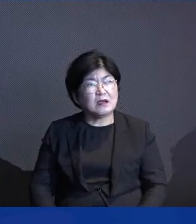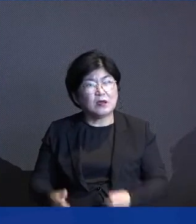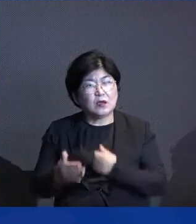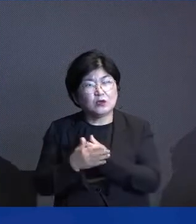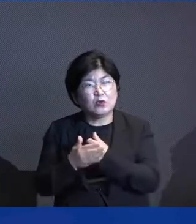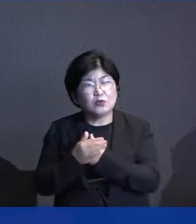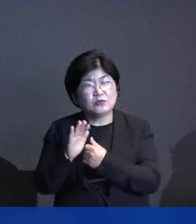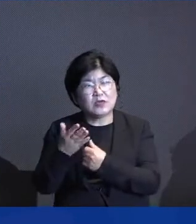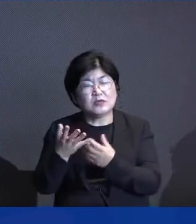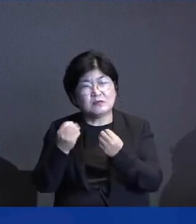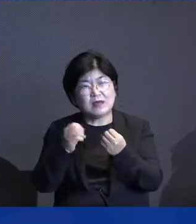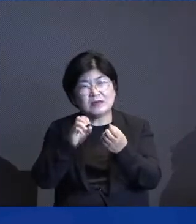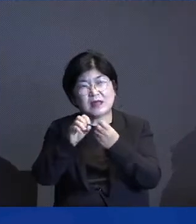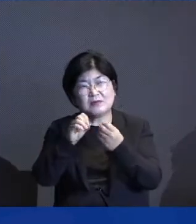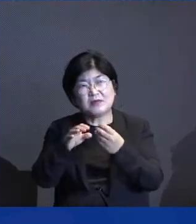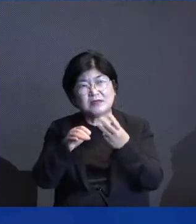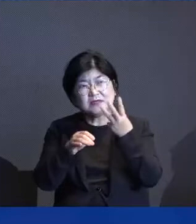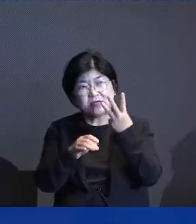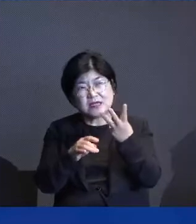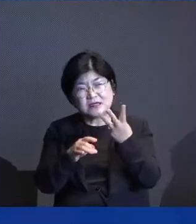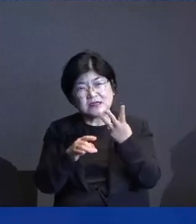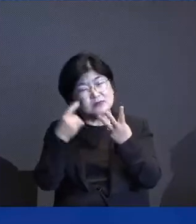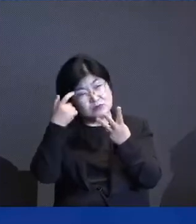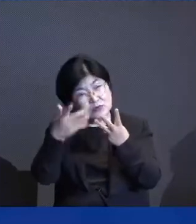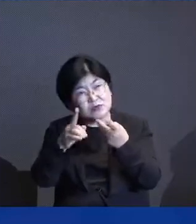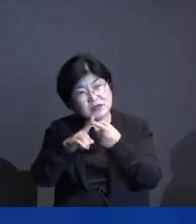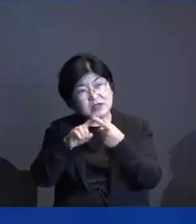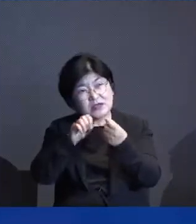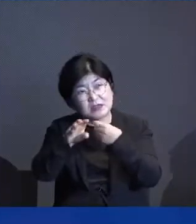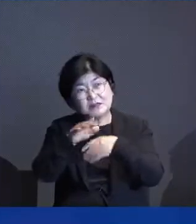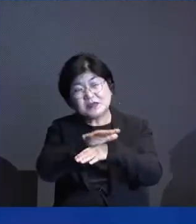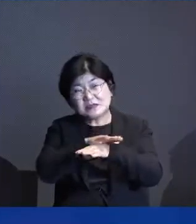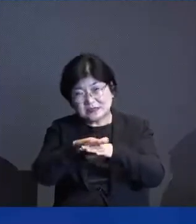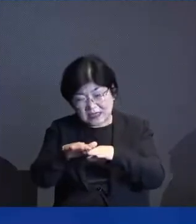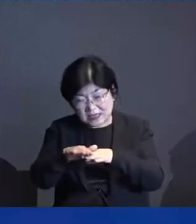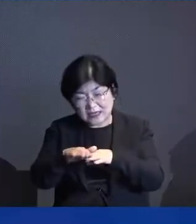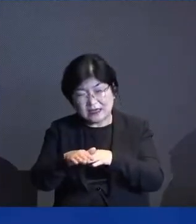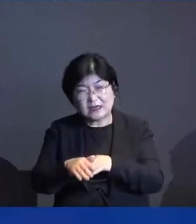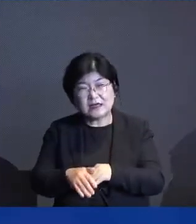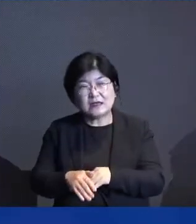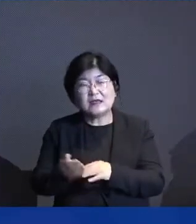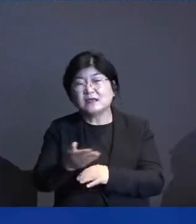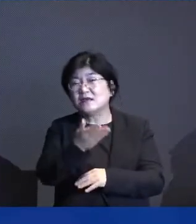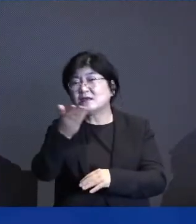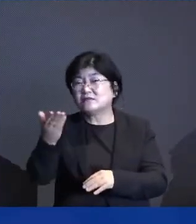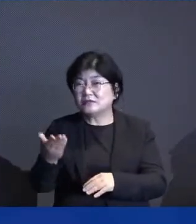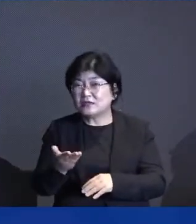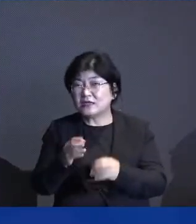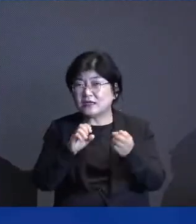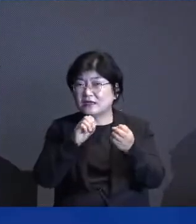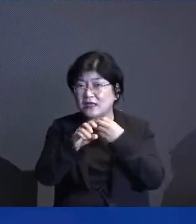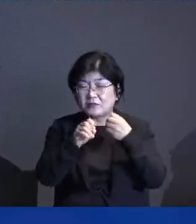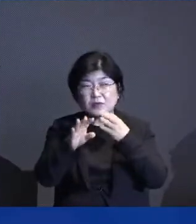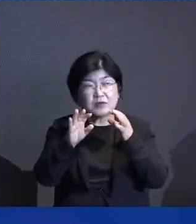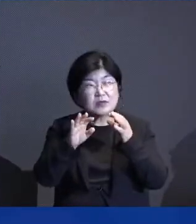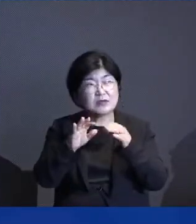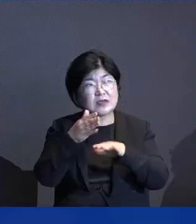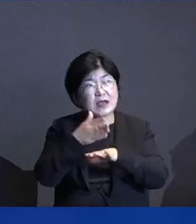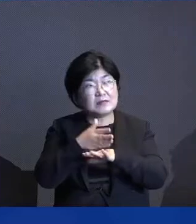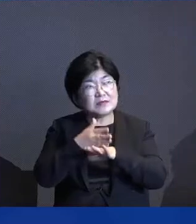three questions. I'm sure the audience would really appreciate your answers. Thank you, Professor